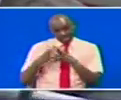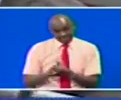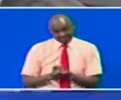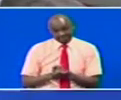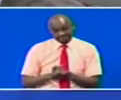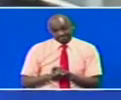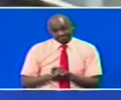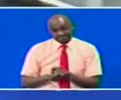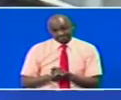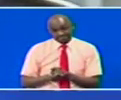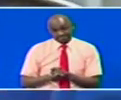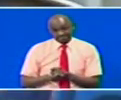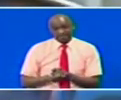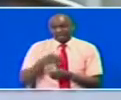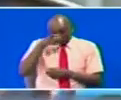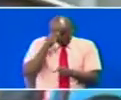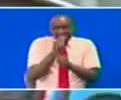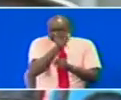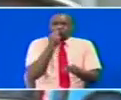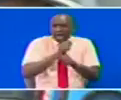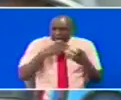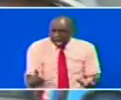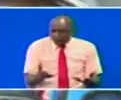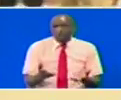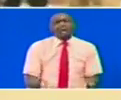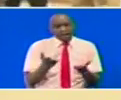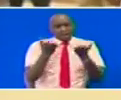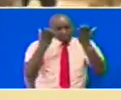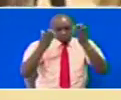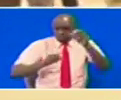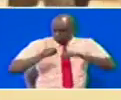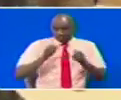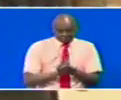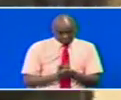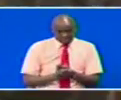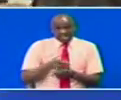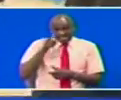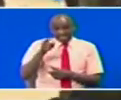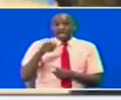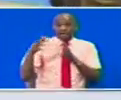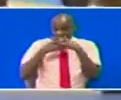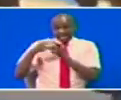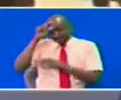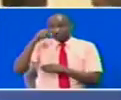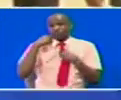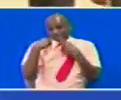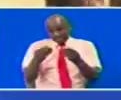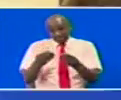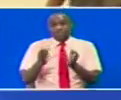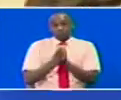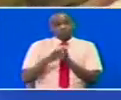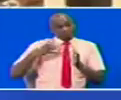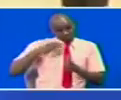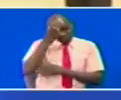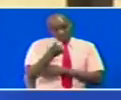of America. Its performance has been enhanced. The U.S. government has also said it will give military arsenal to